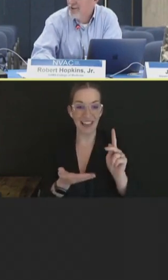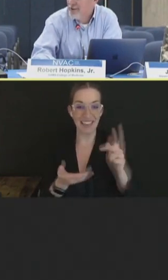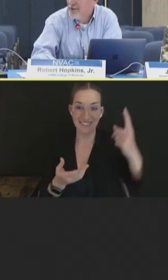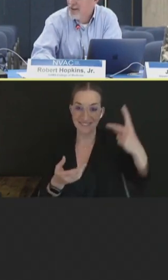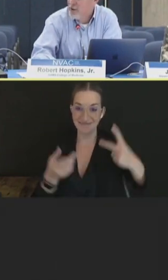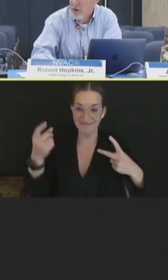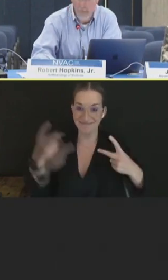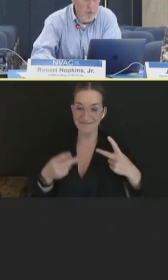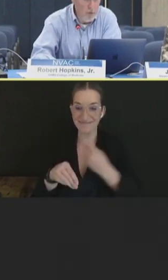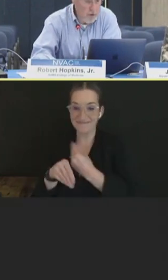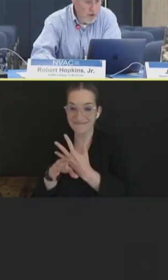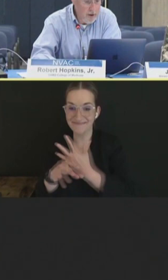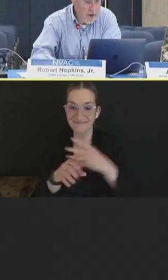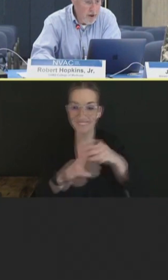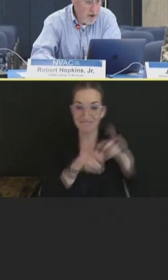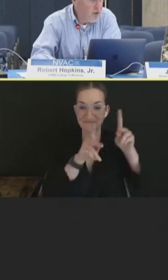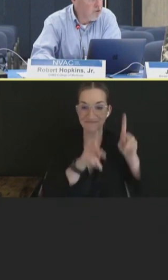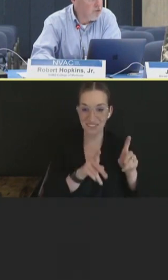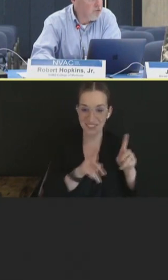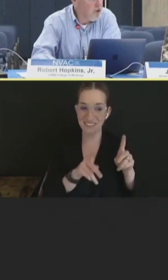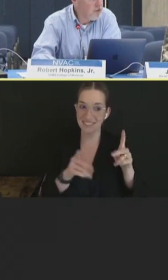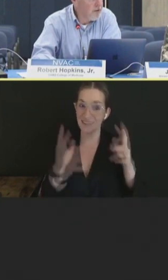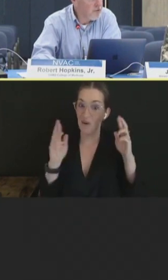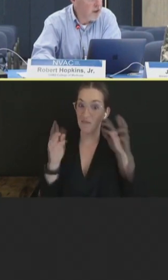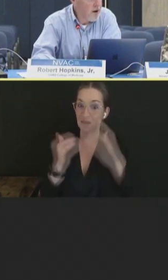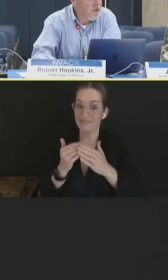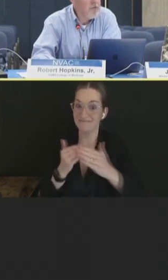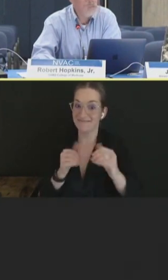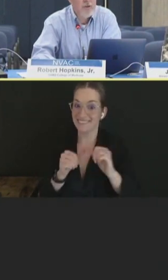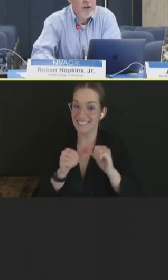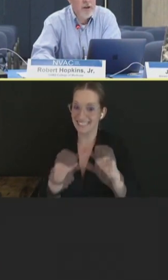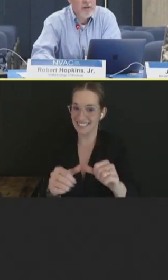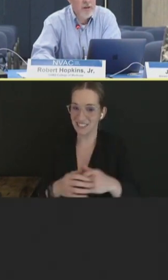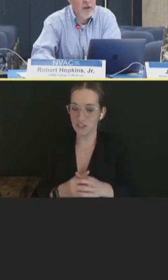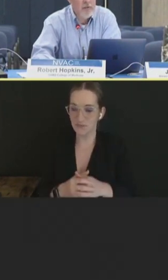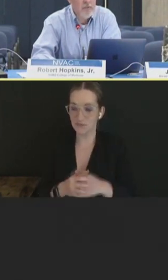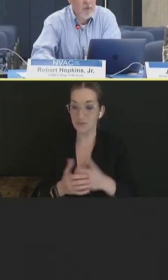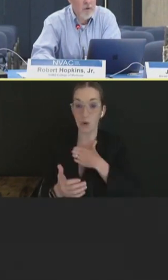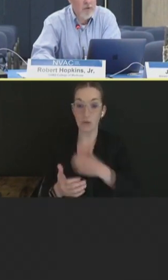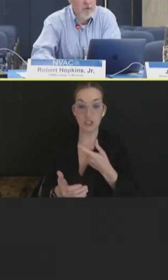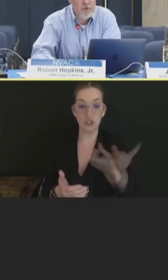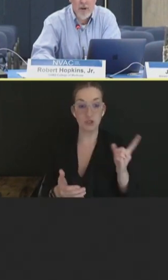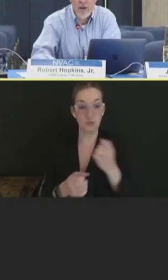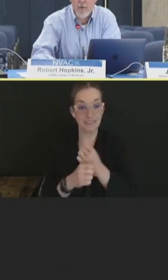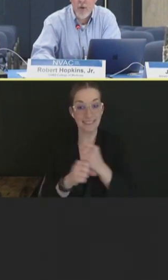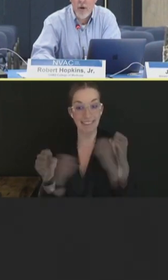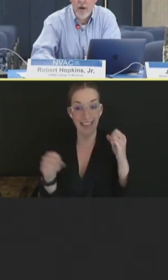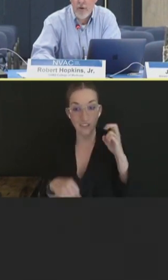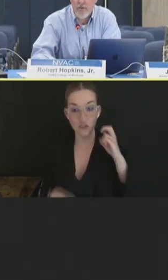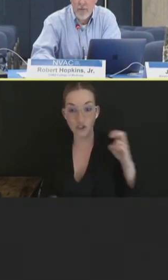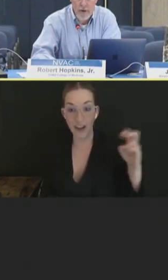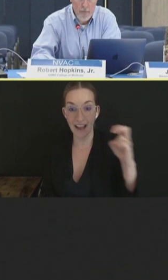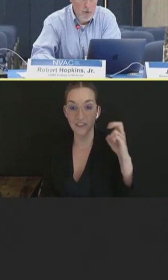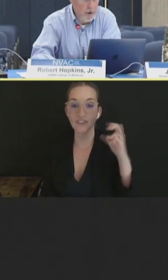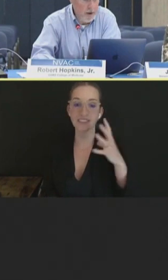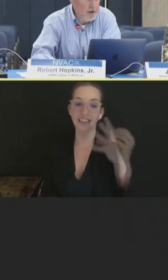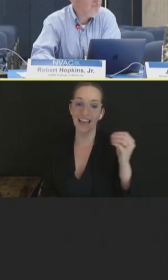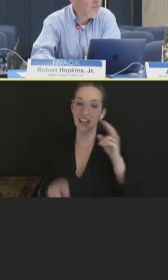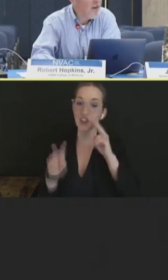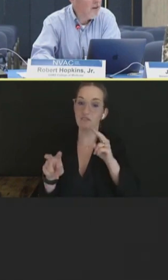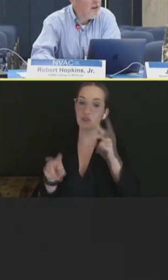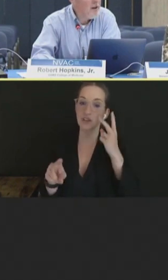continue to do that going forward. I wish you all safe travels and look forward to seeing you all at our September